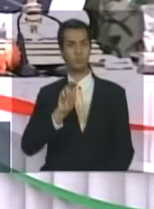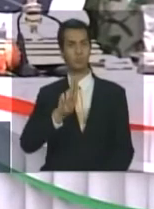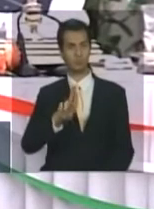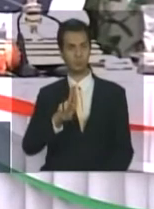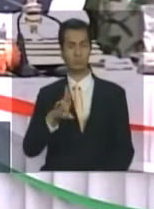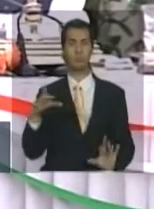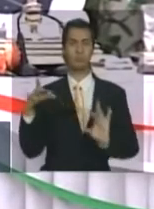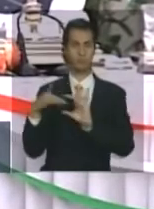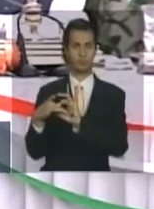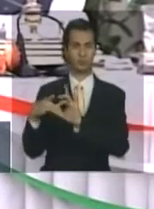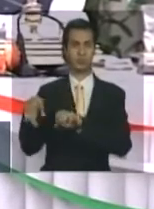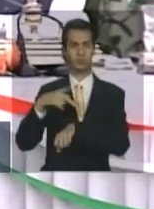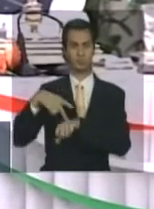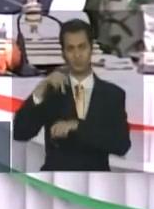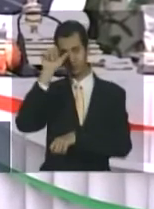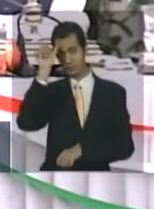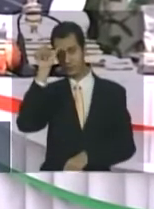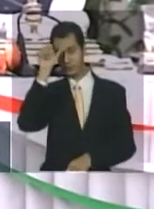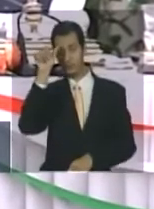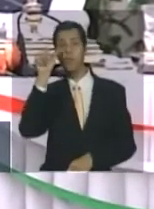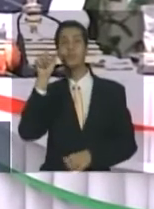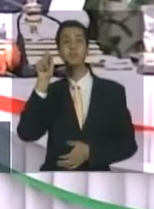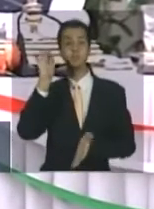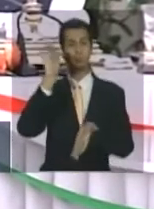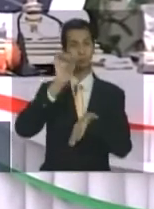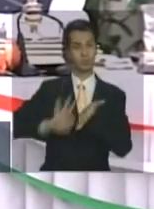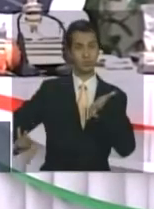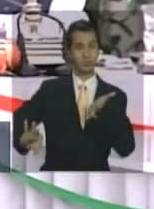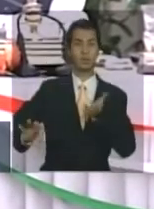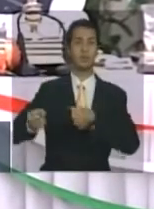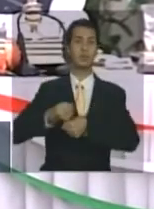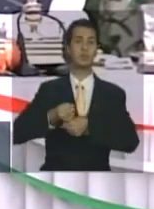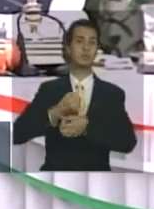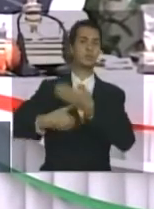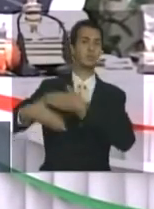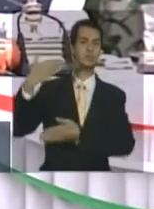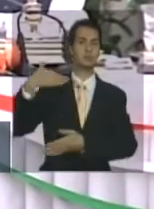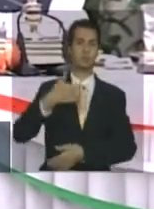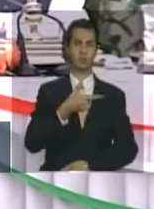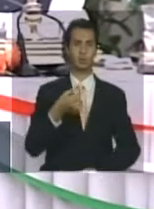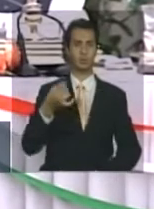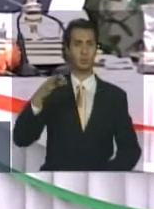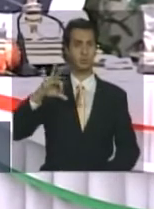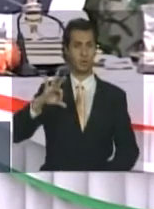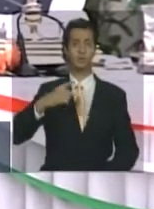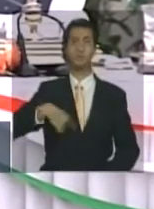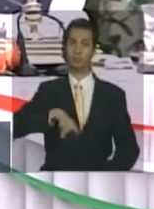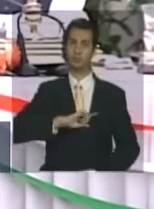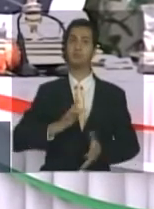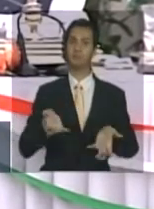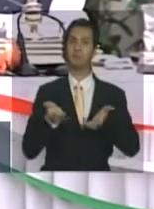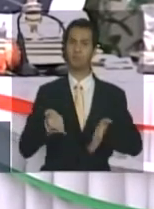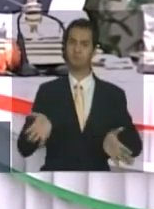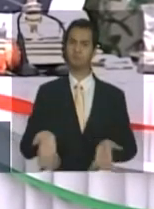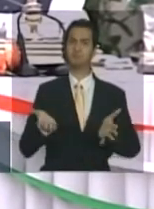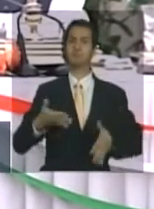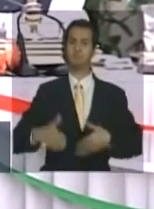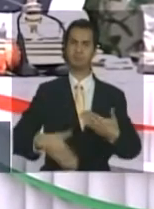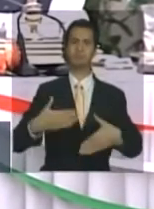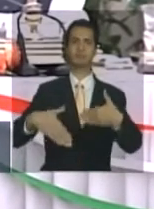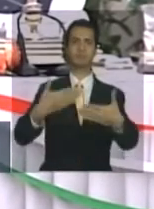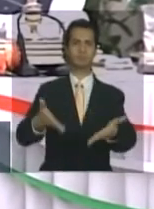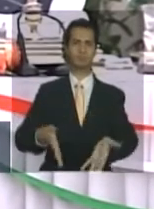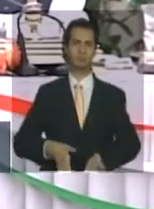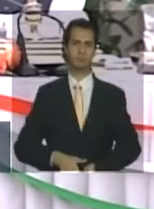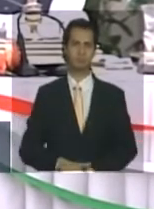e queremos ampliar. To that end, India and Brazil have available important tools, such as the 2009 India-Mercosul